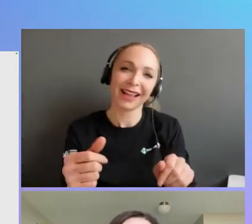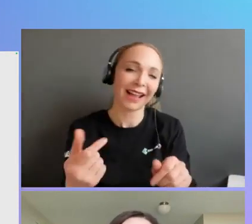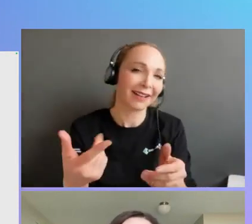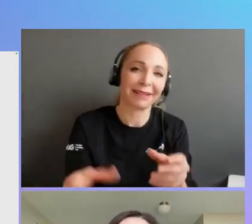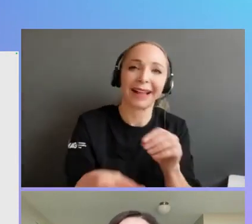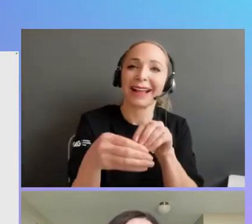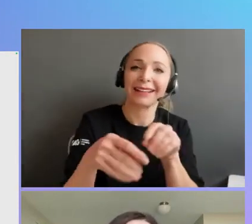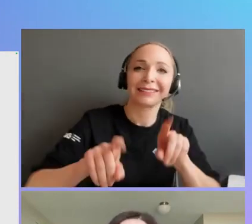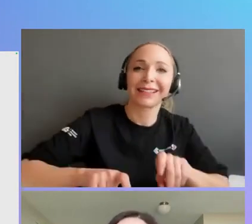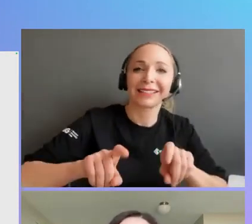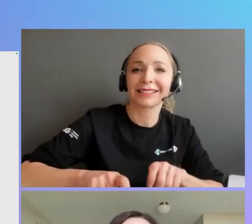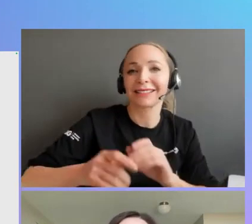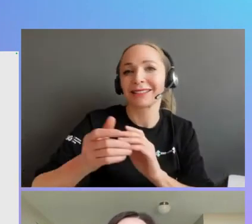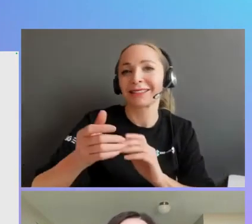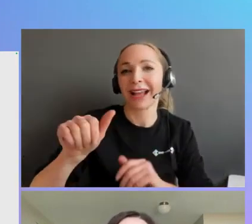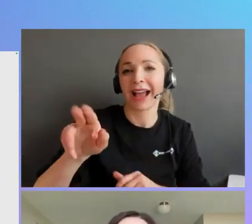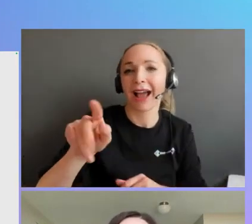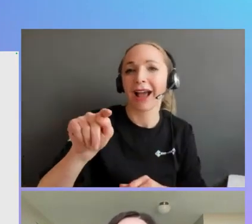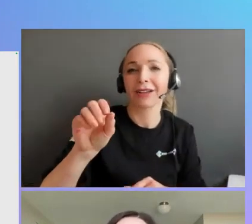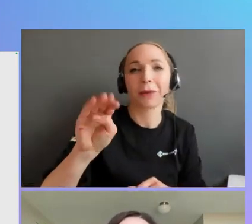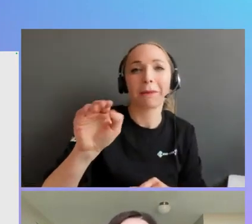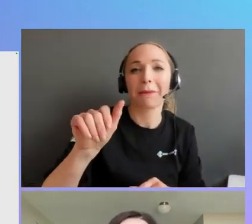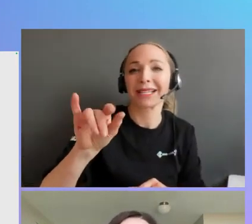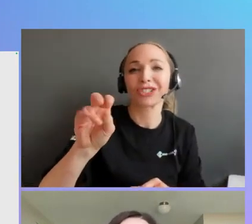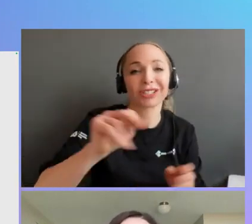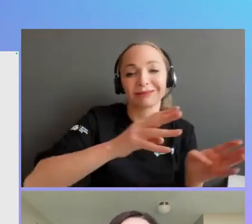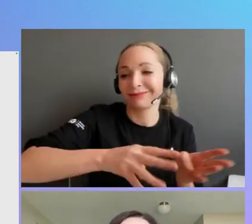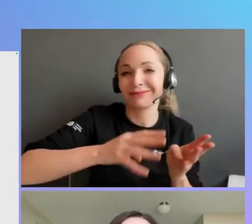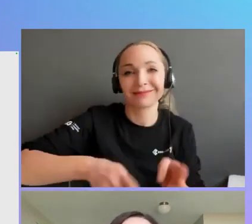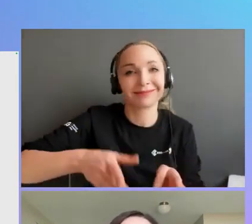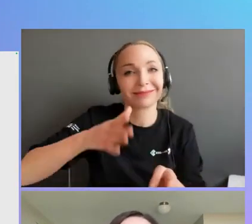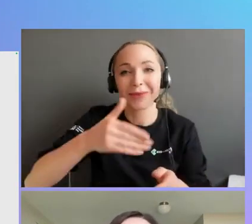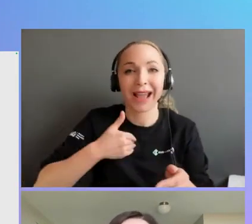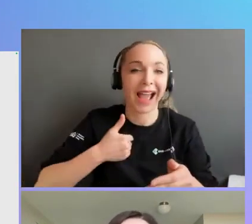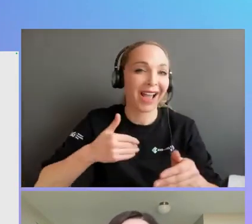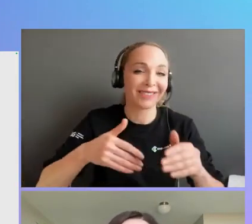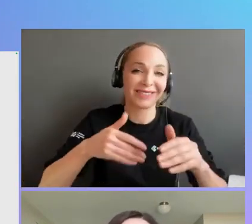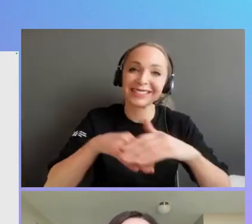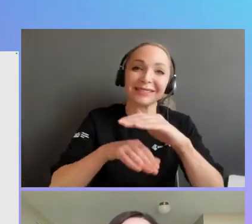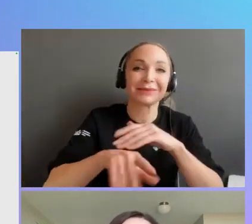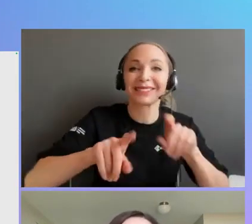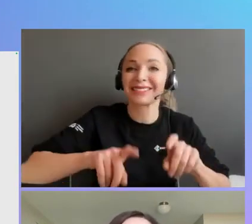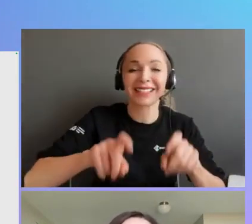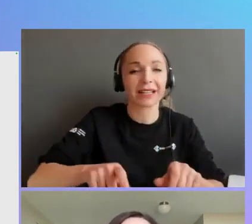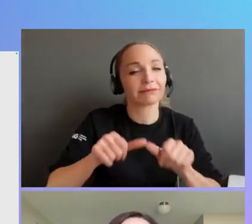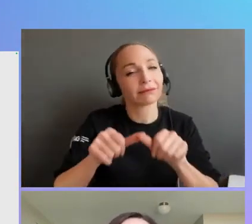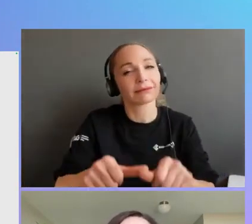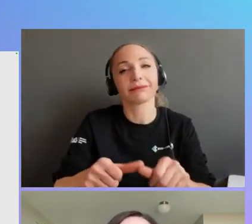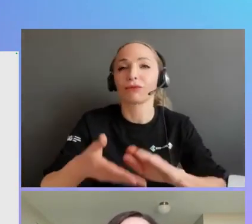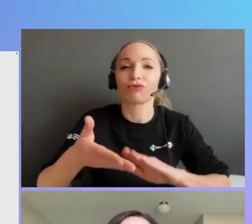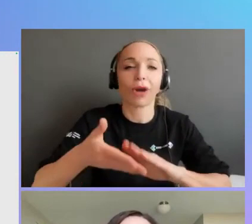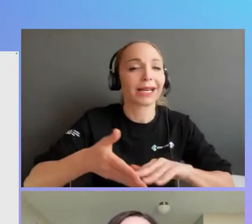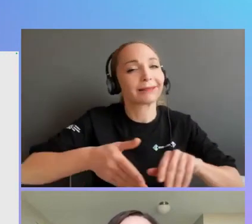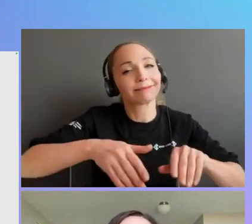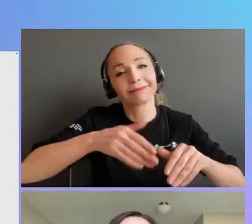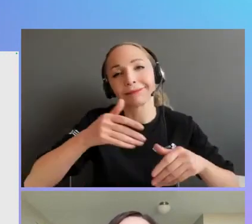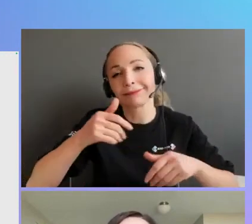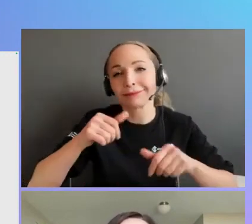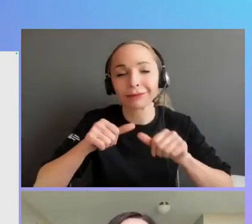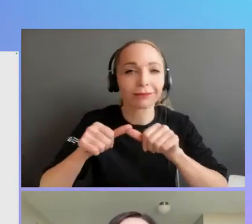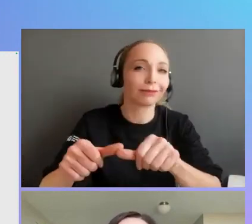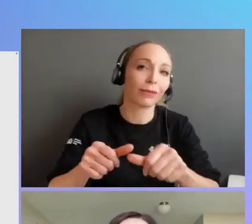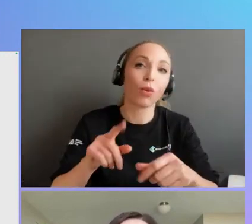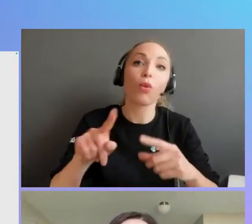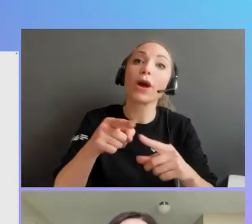into your pipeline so that you just have accessibility tests constantly running at the points that you dictate in your pipeline. And